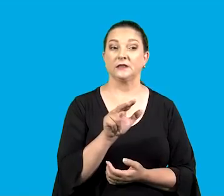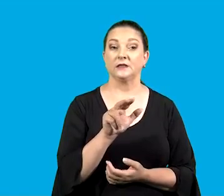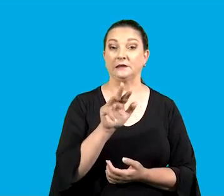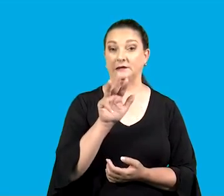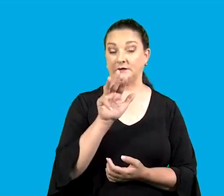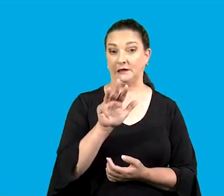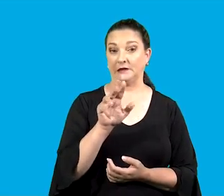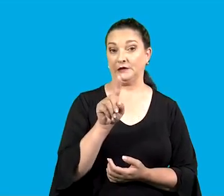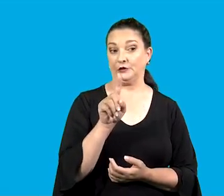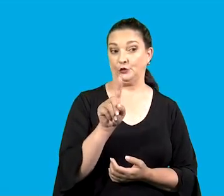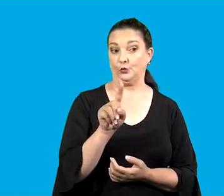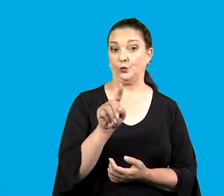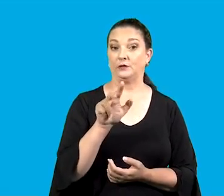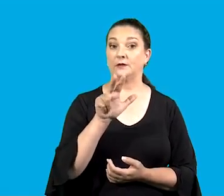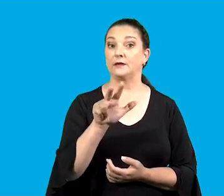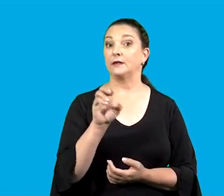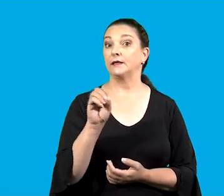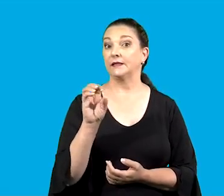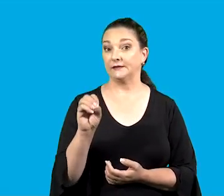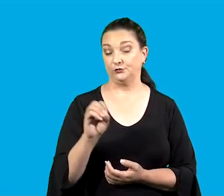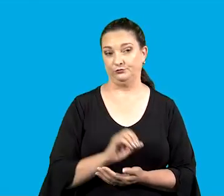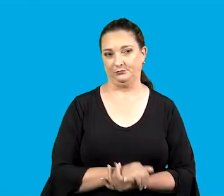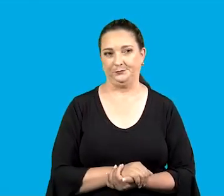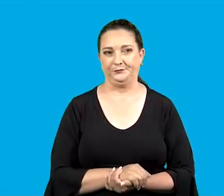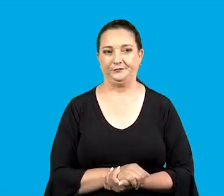891,800. So I'll take my